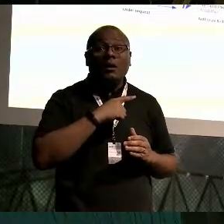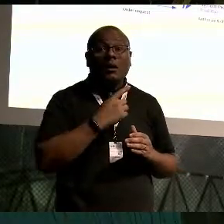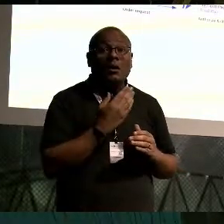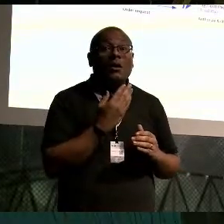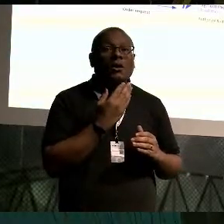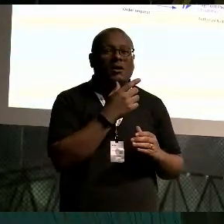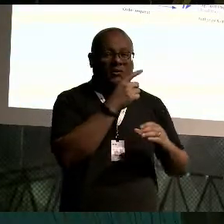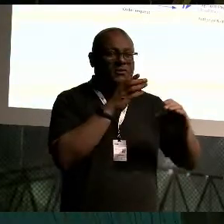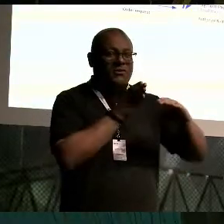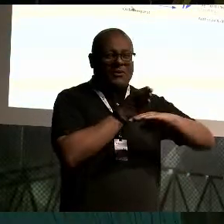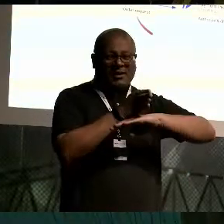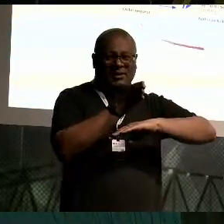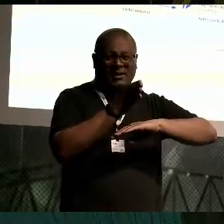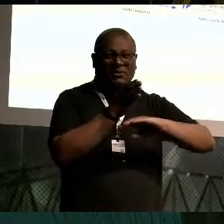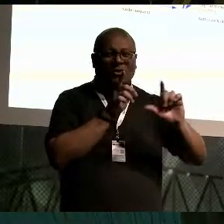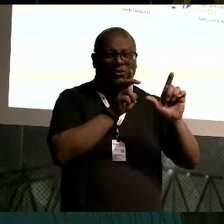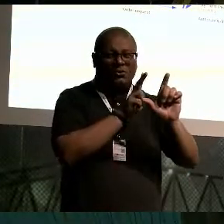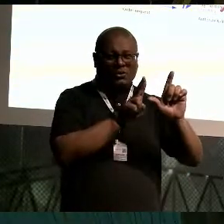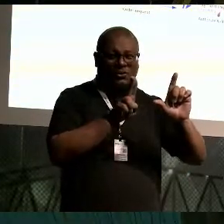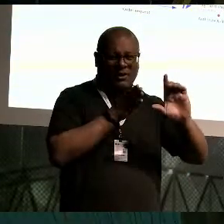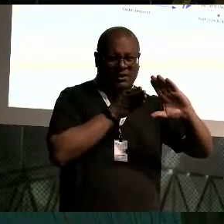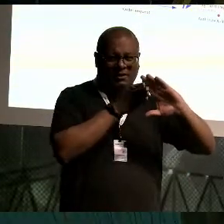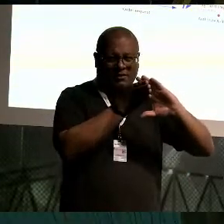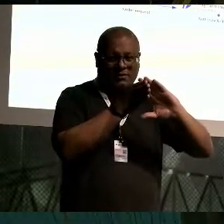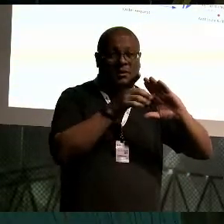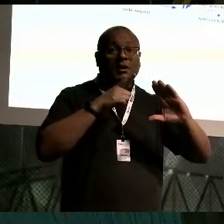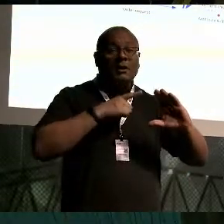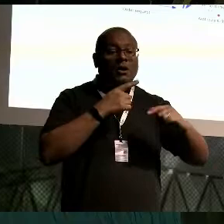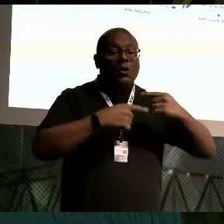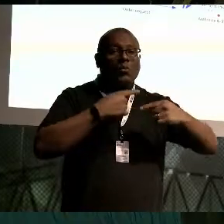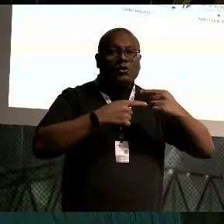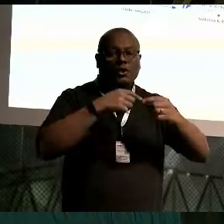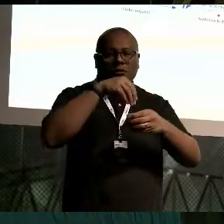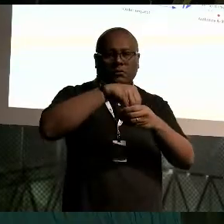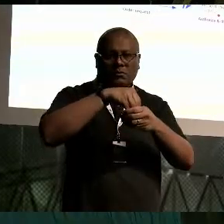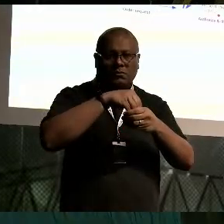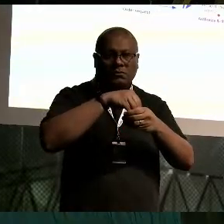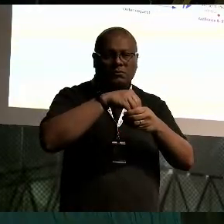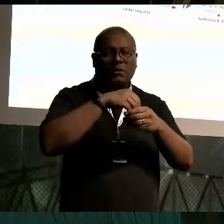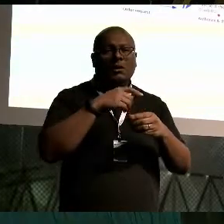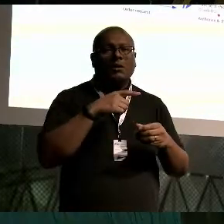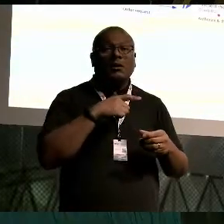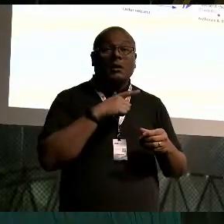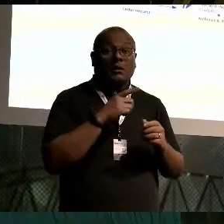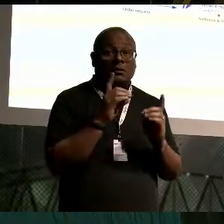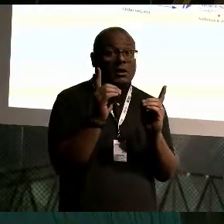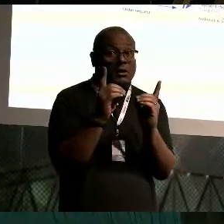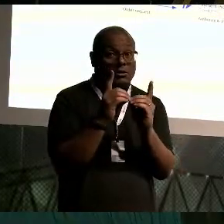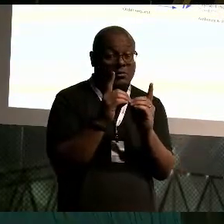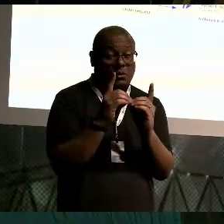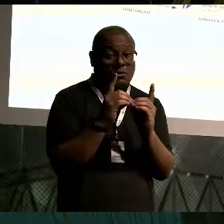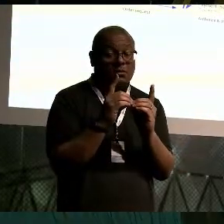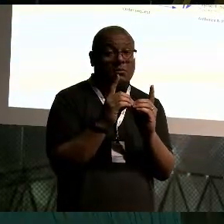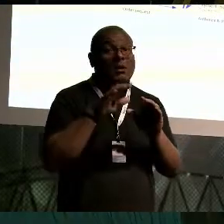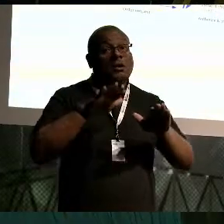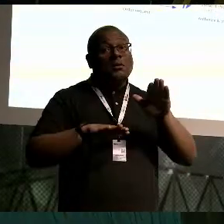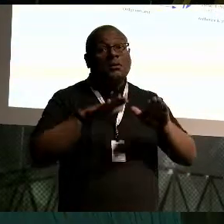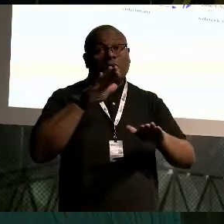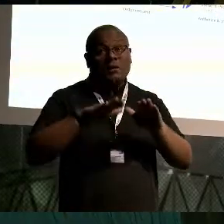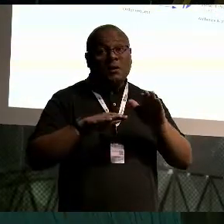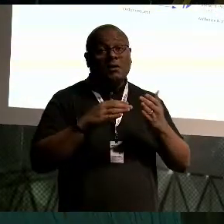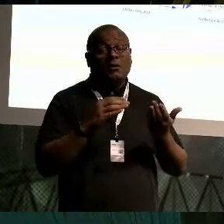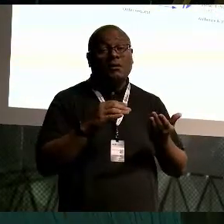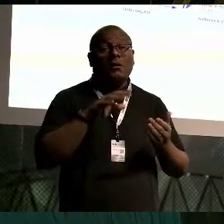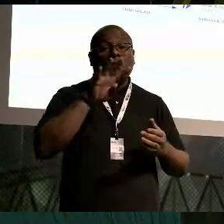the users. Then maybe you have a payment processor that processes the payments. Then maybe you have a